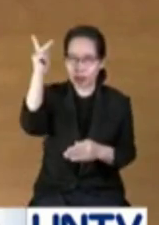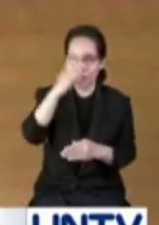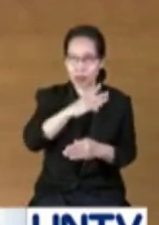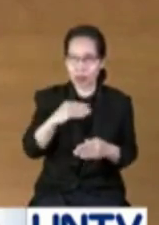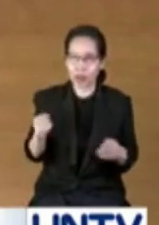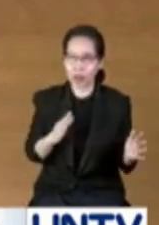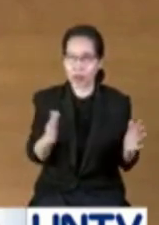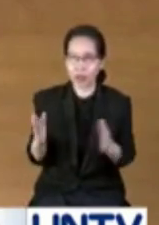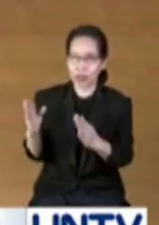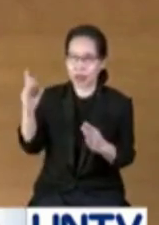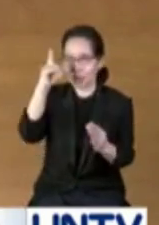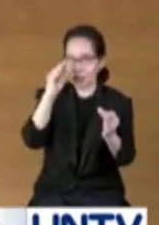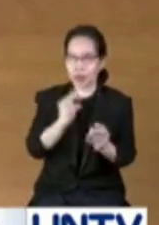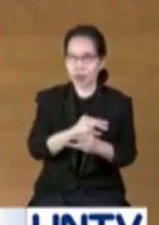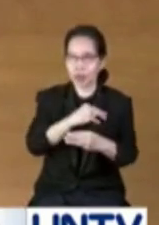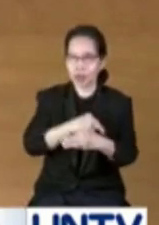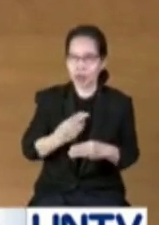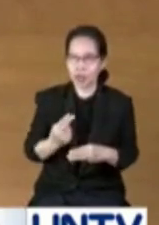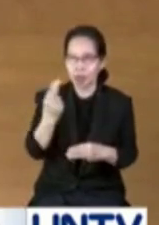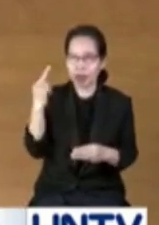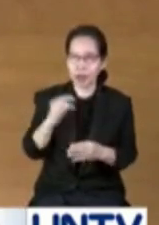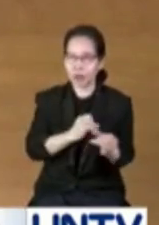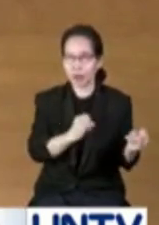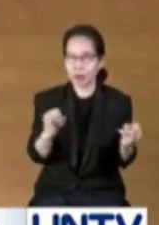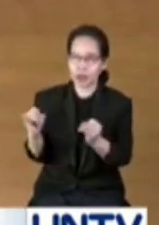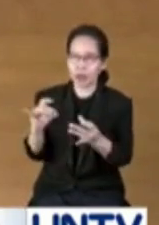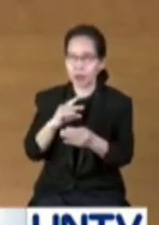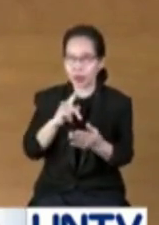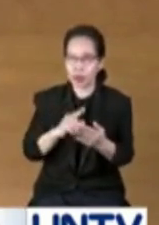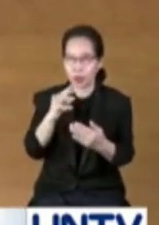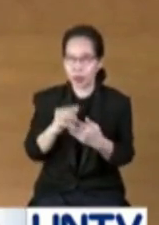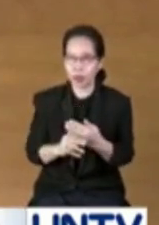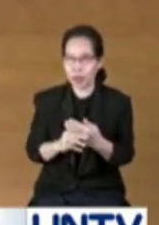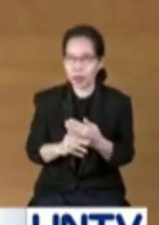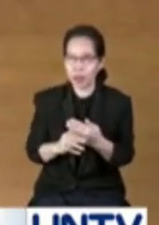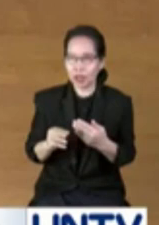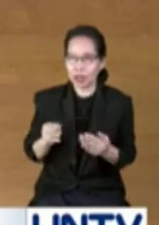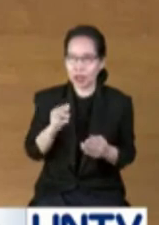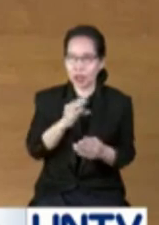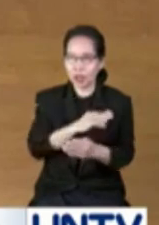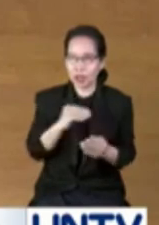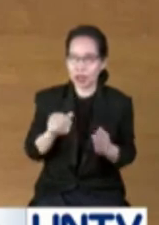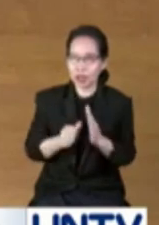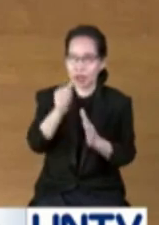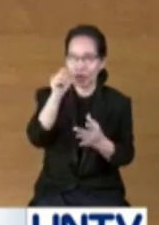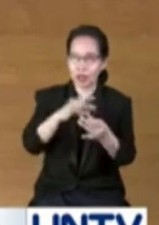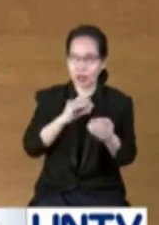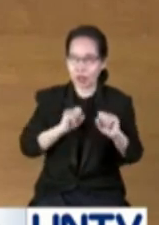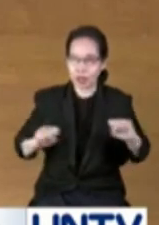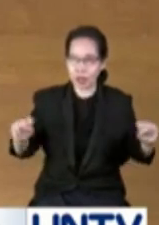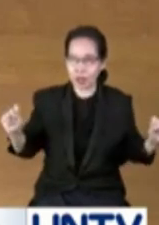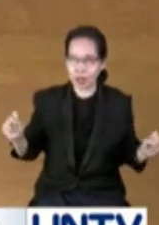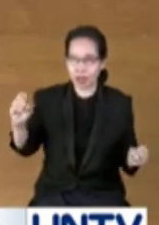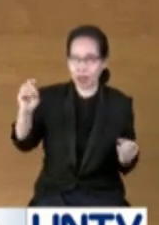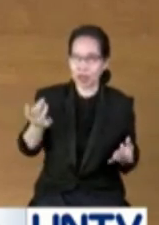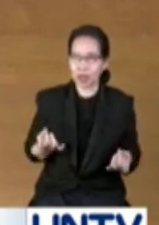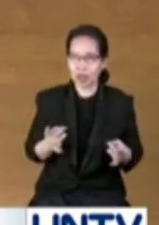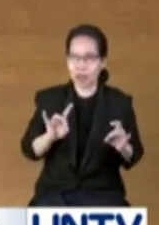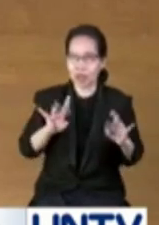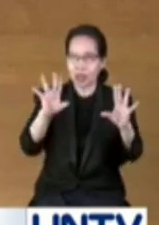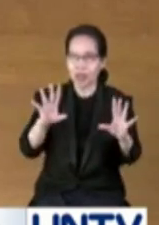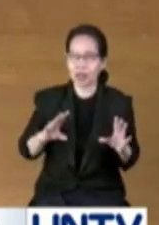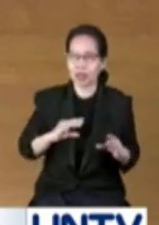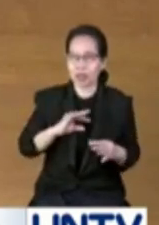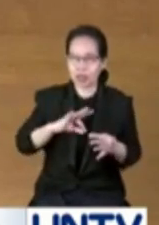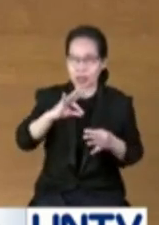decision-making, up to the implementation of programs. The potential advantages of such enlightened policies extend to jobs and